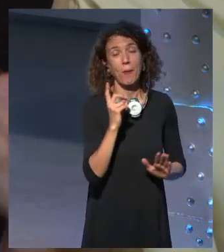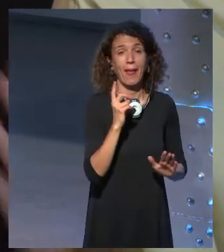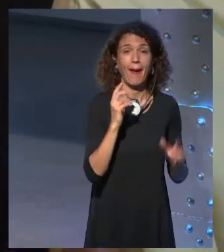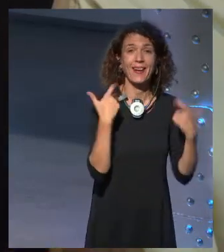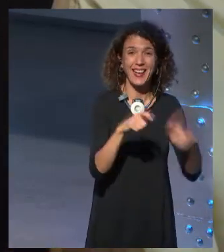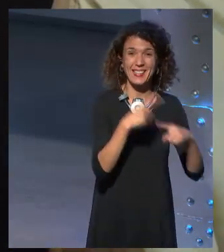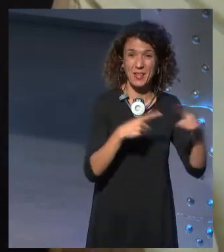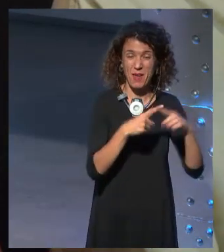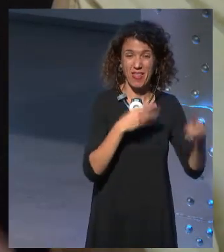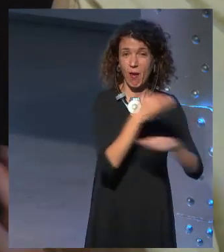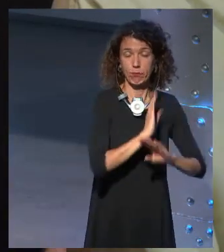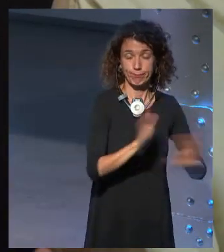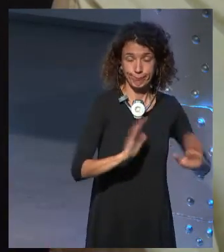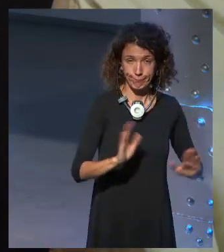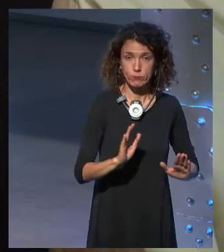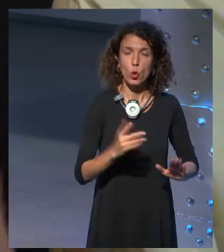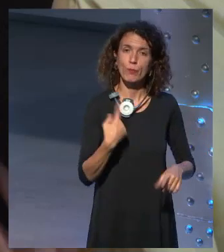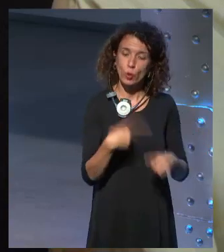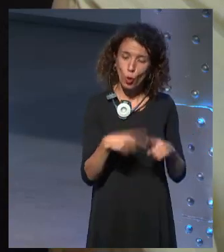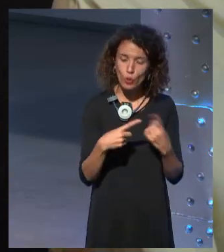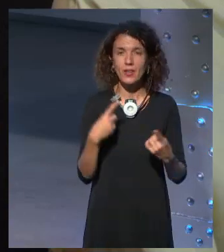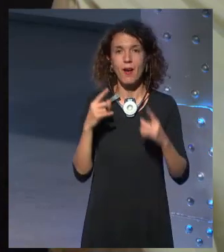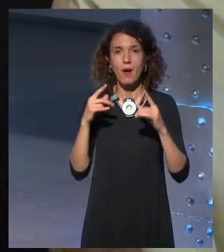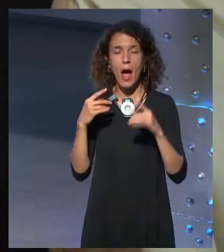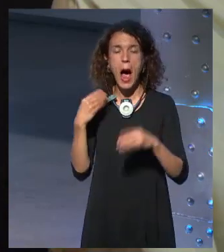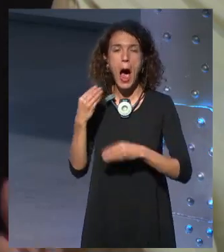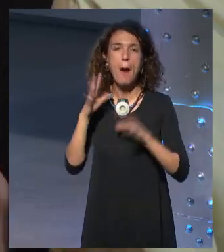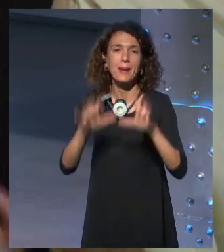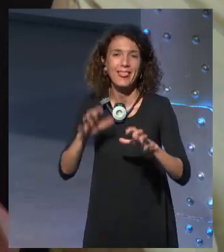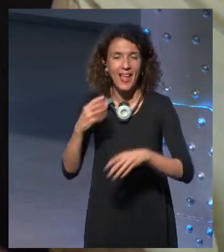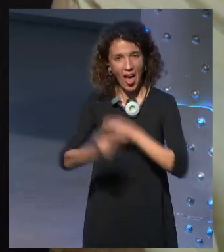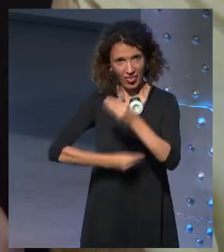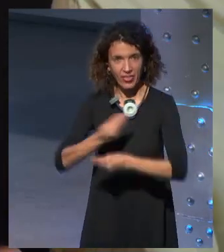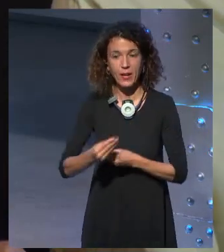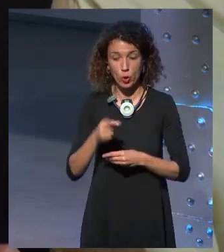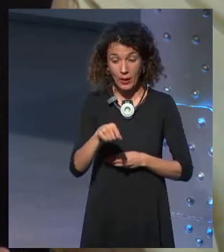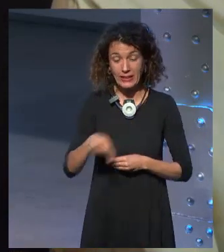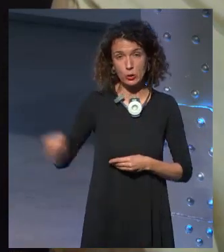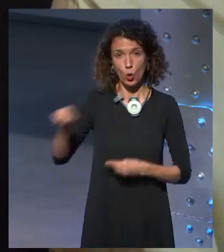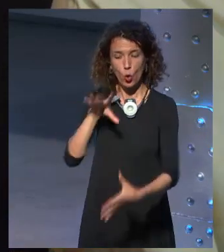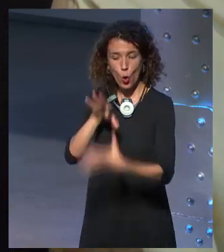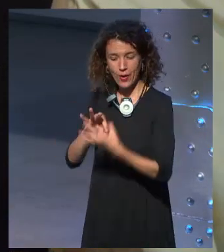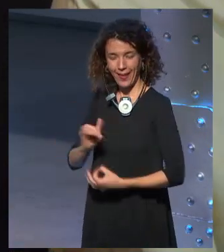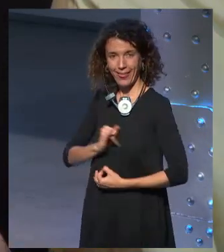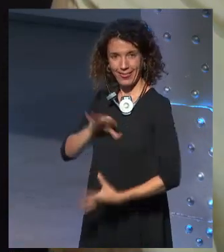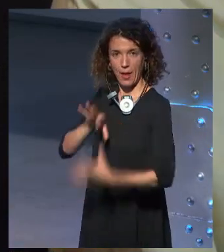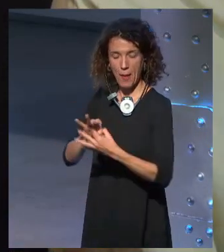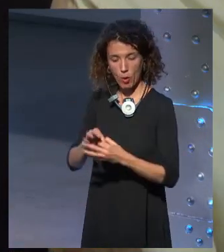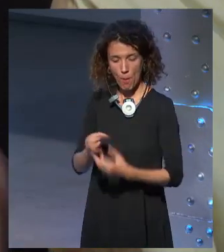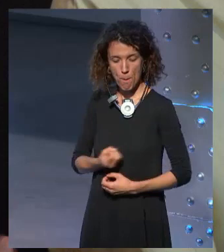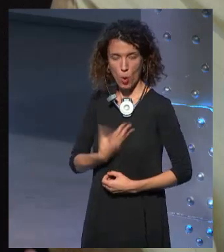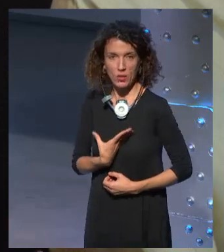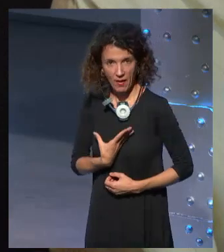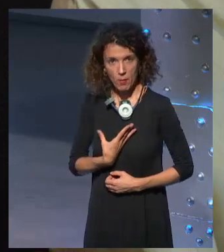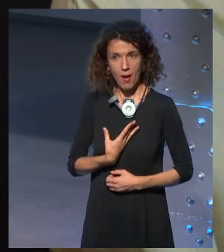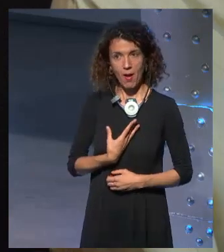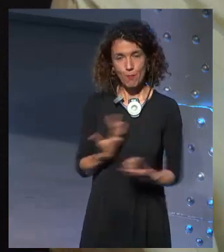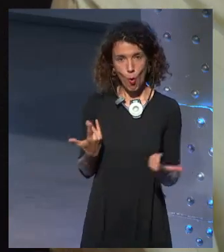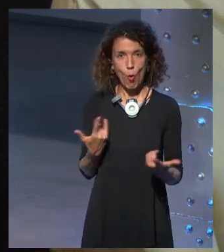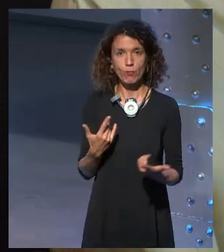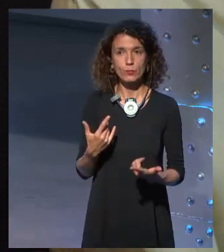knowledge, it's about acquiring competencies, about learning how to do things by doing them, and that connects very